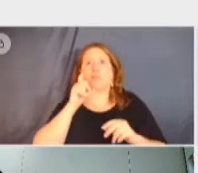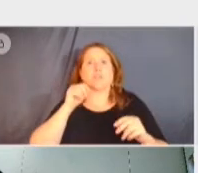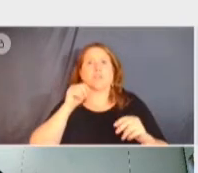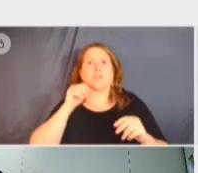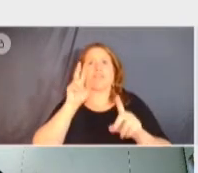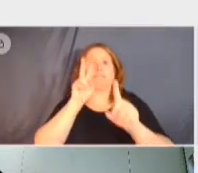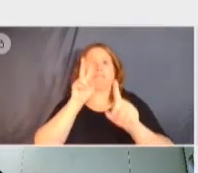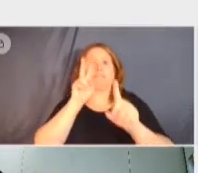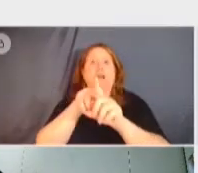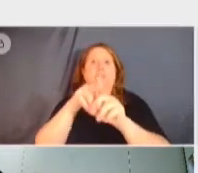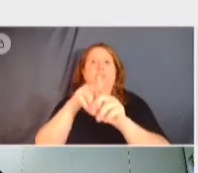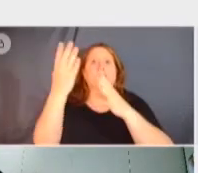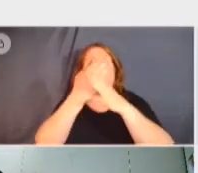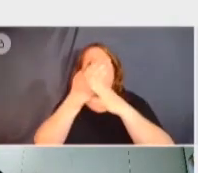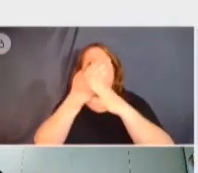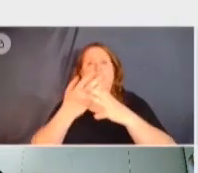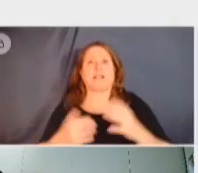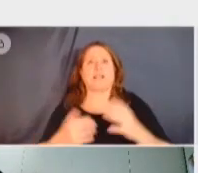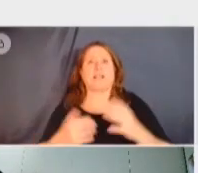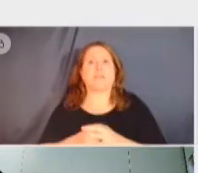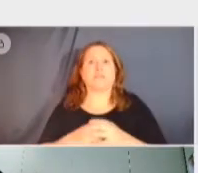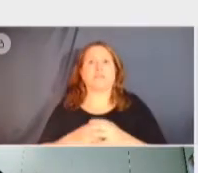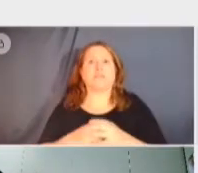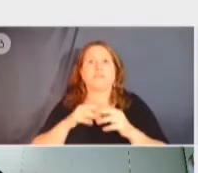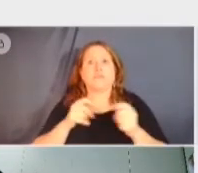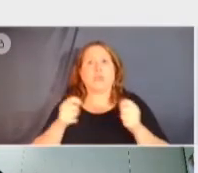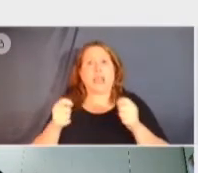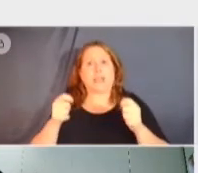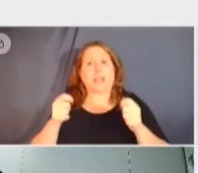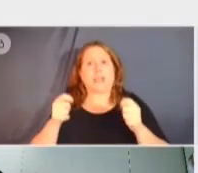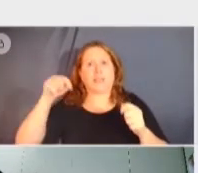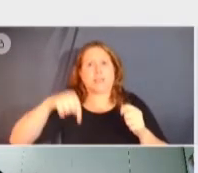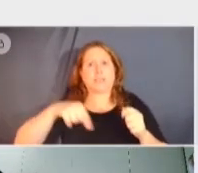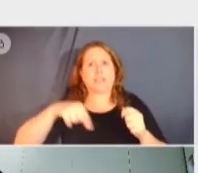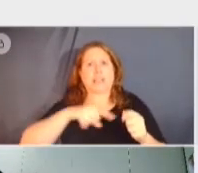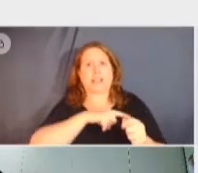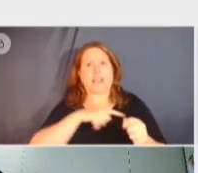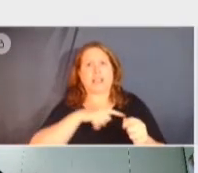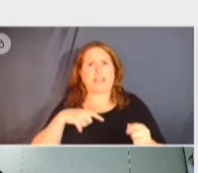handling that legislatively, it might be helpful.